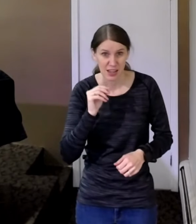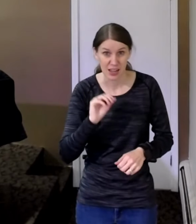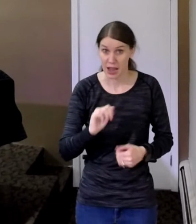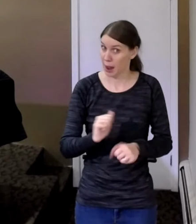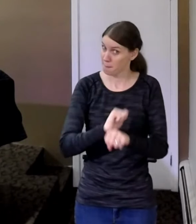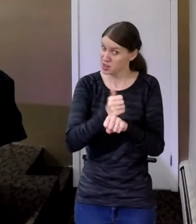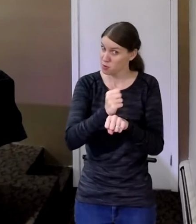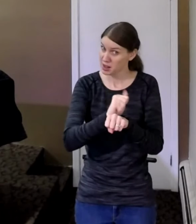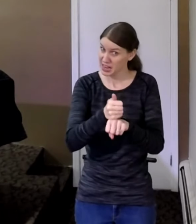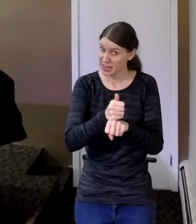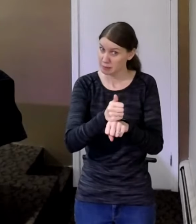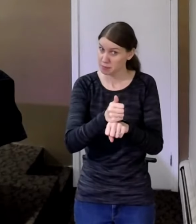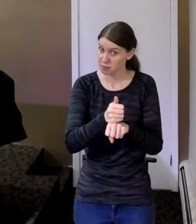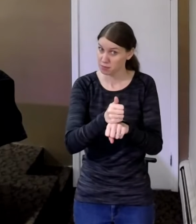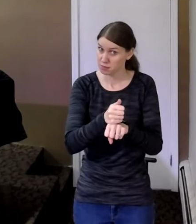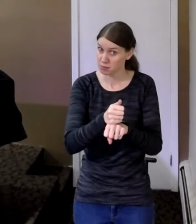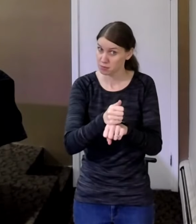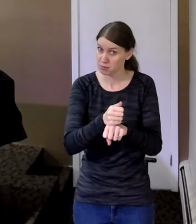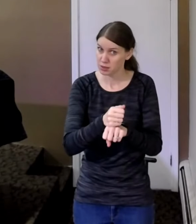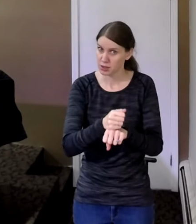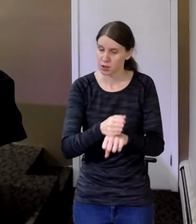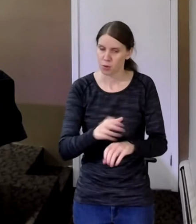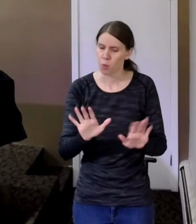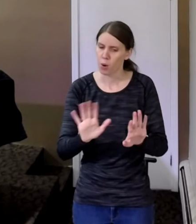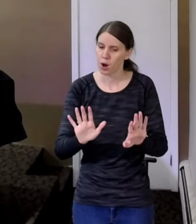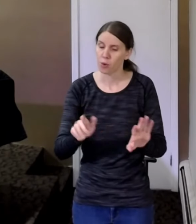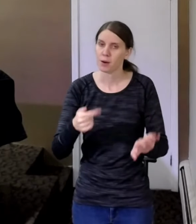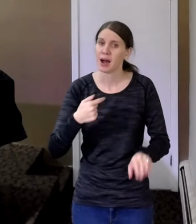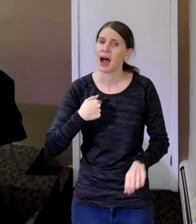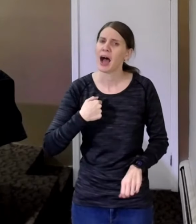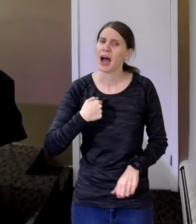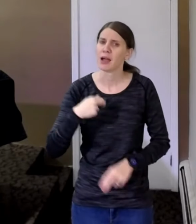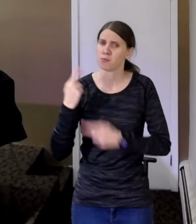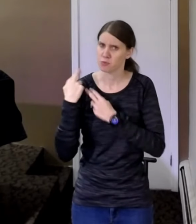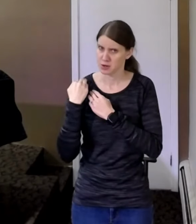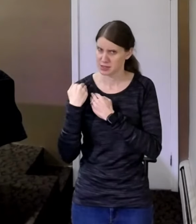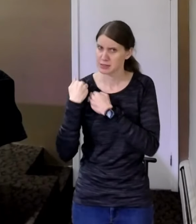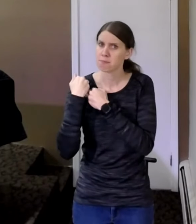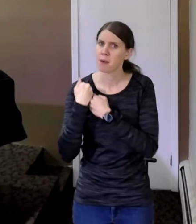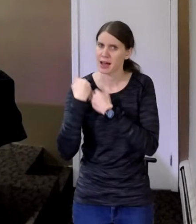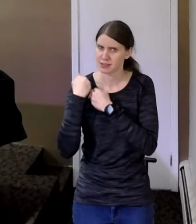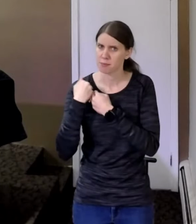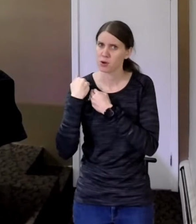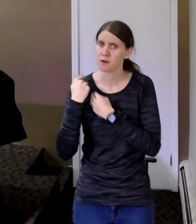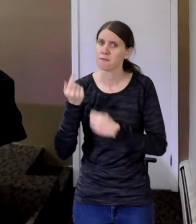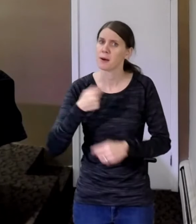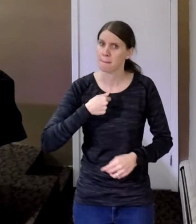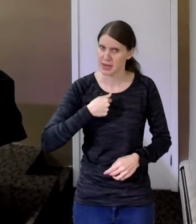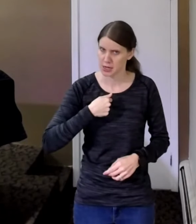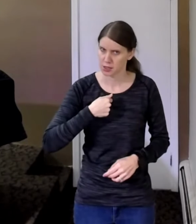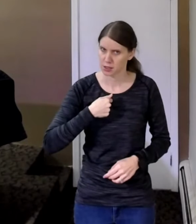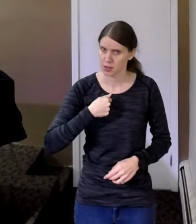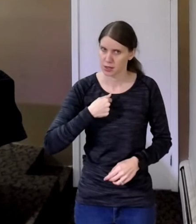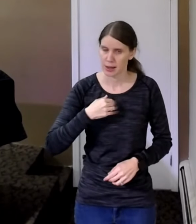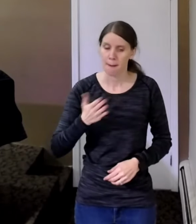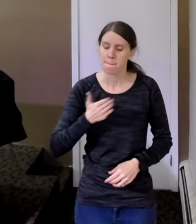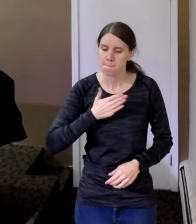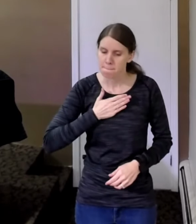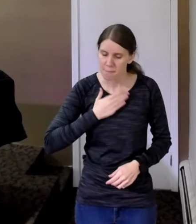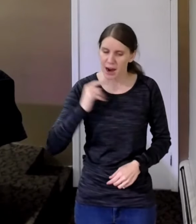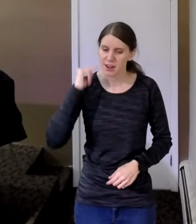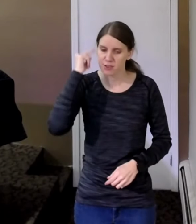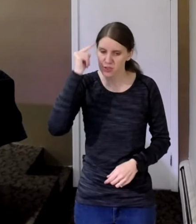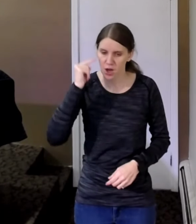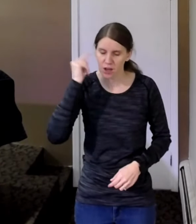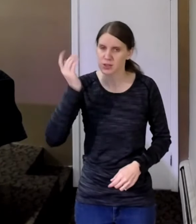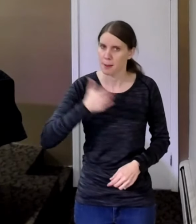wait a minute, I'm responsible for me. The way I think, the way my